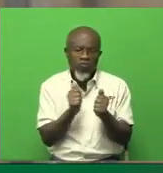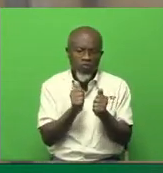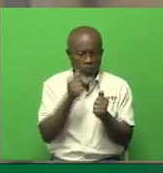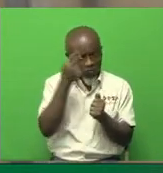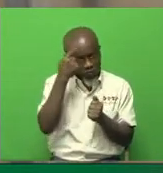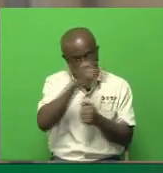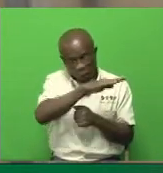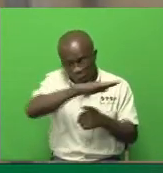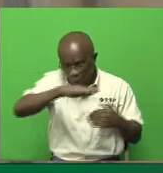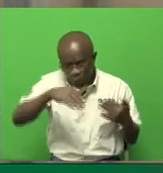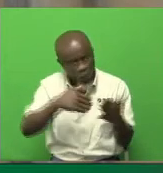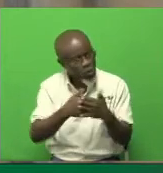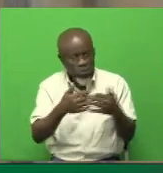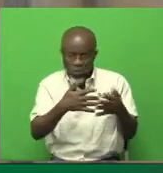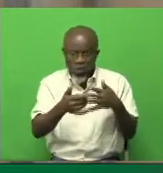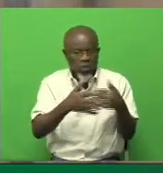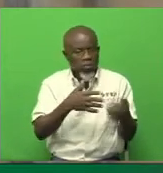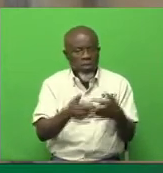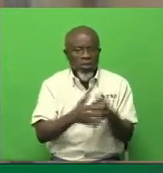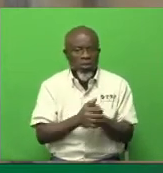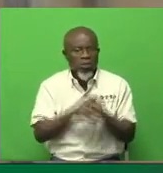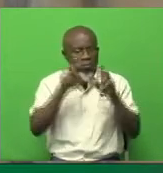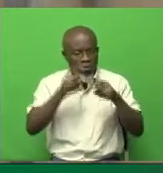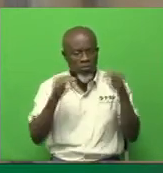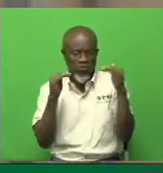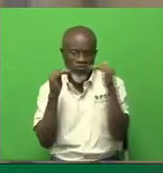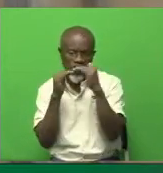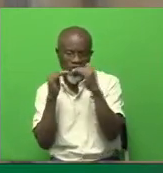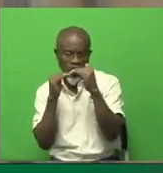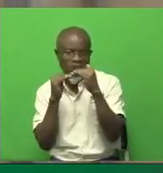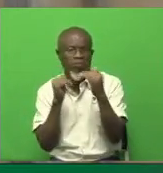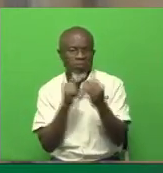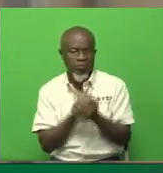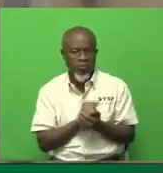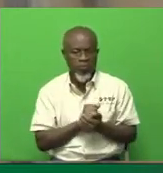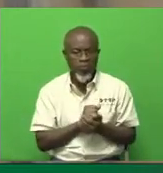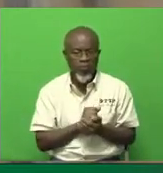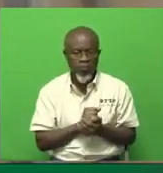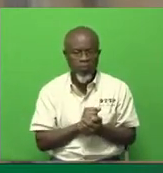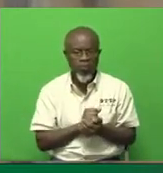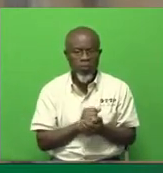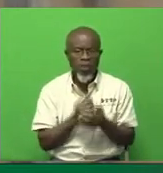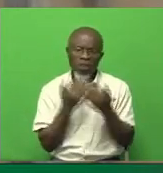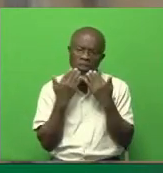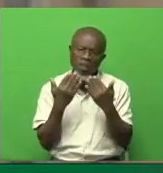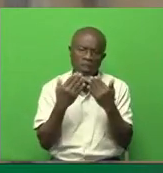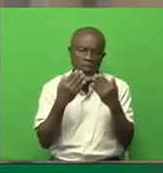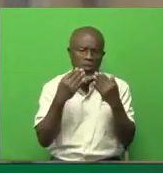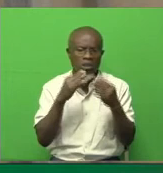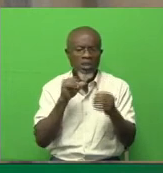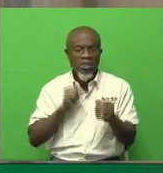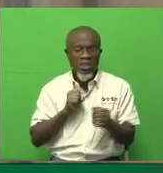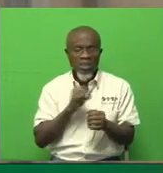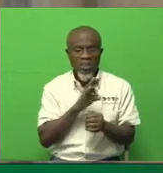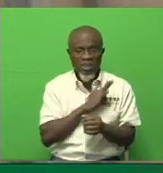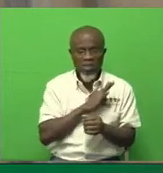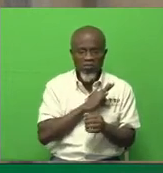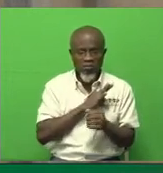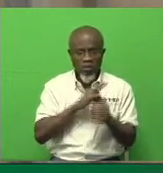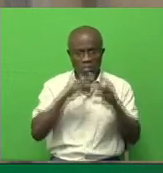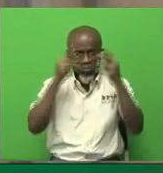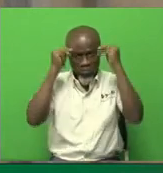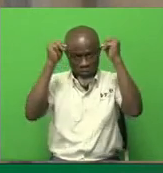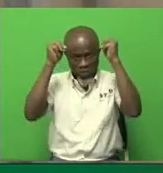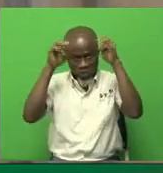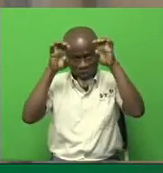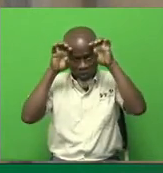fever Madam speaker I wish to publicly thank the staff of the miniature education who have worked diligently to bring us to this point you see it's